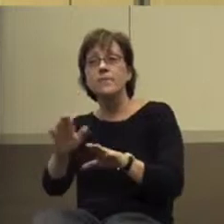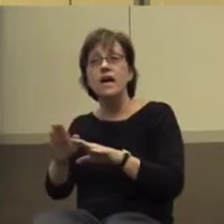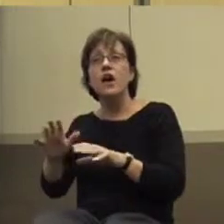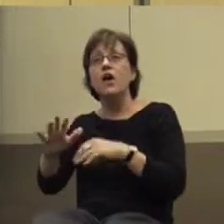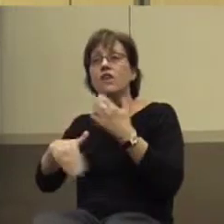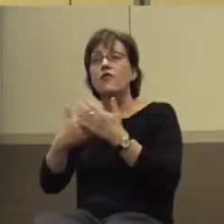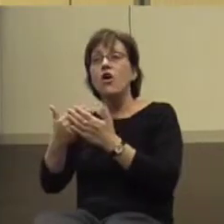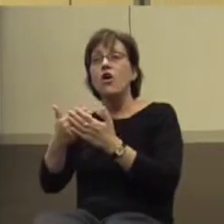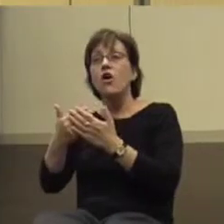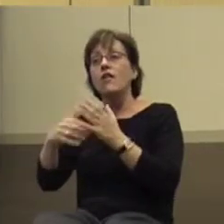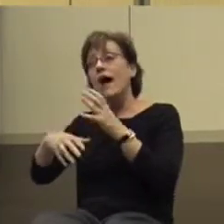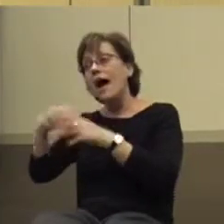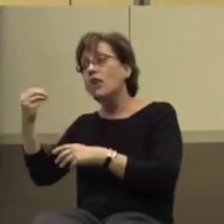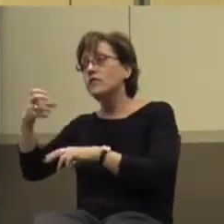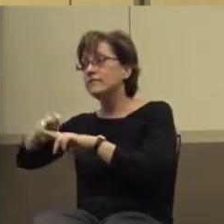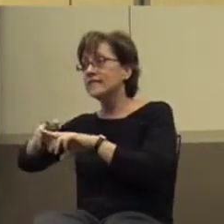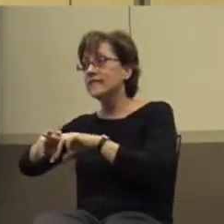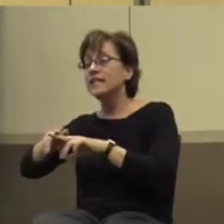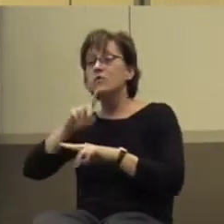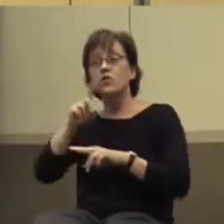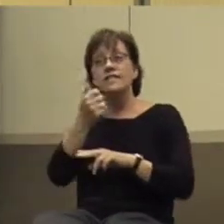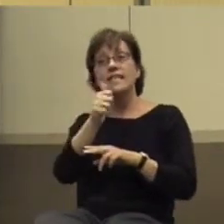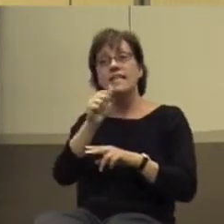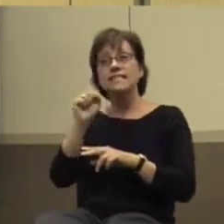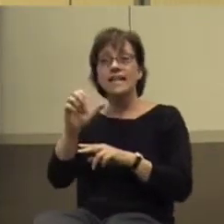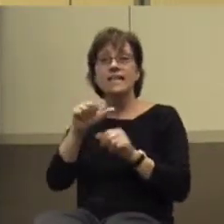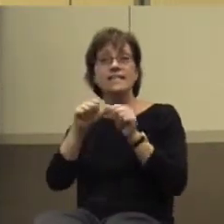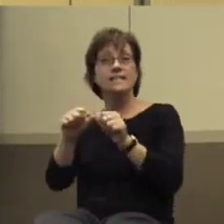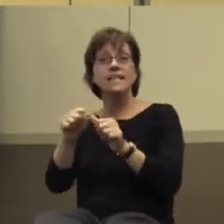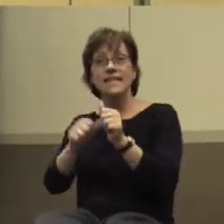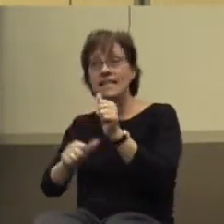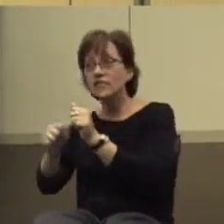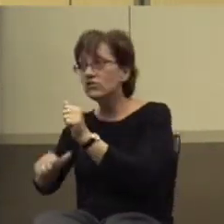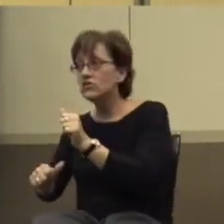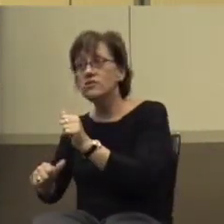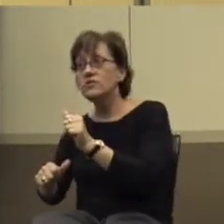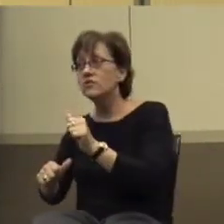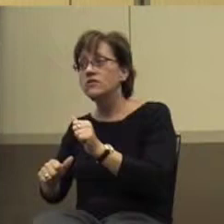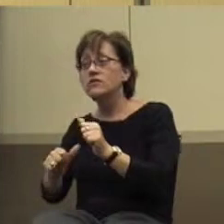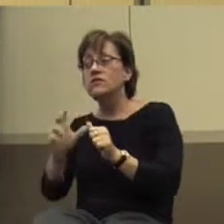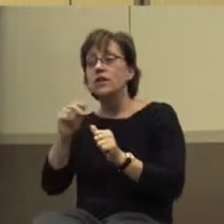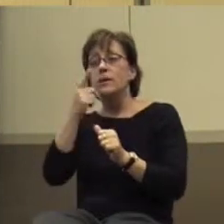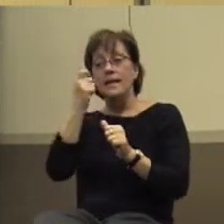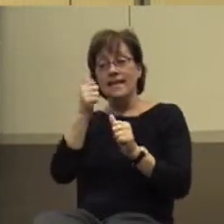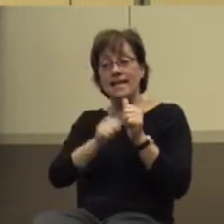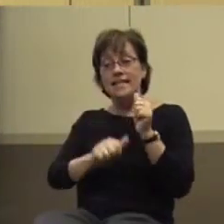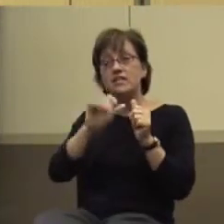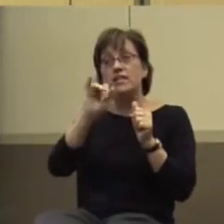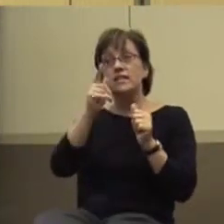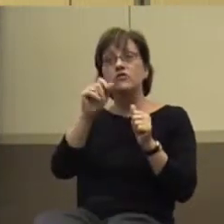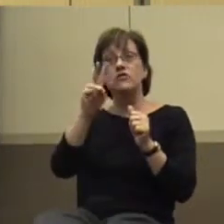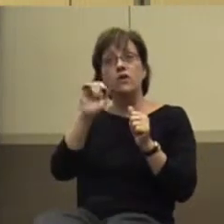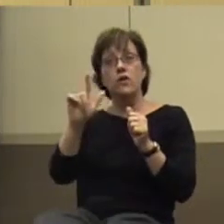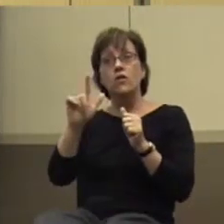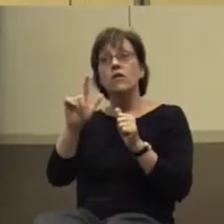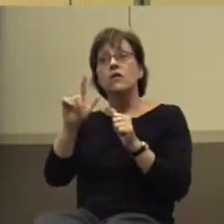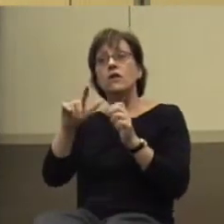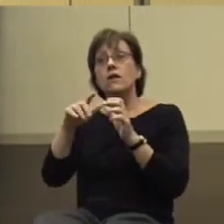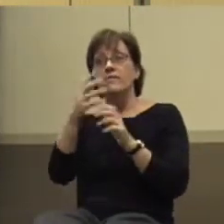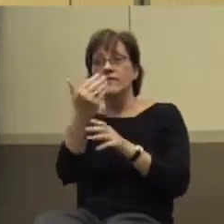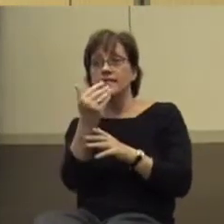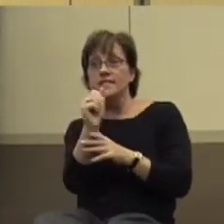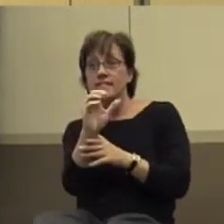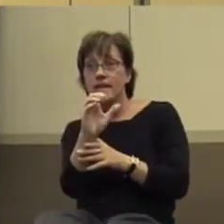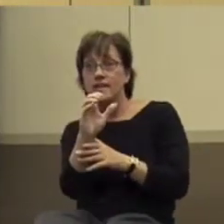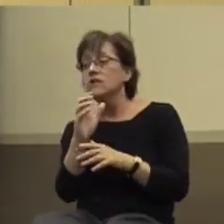right? Because each interval of 15 seconds, you'd be saying, nope, that's not a motor off task, not a motor off task, because it's only occurring 10 seconds out of